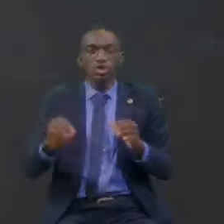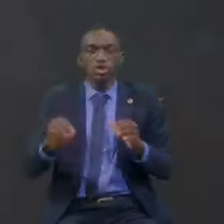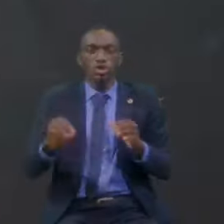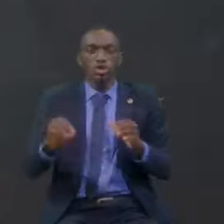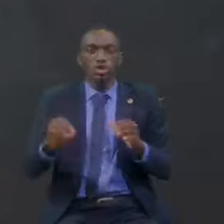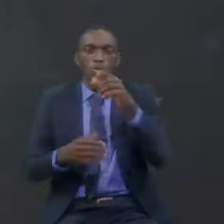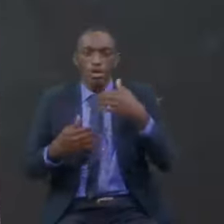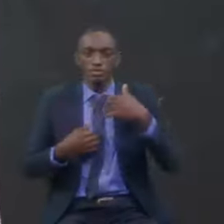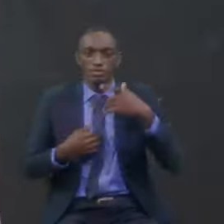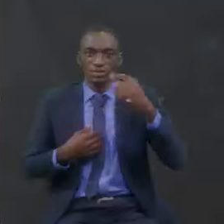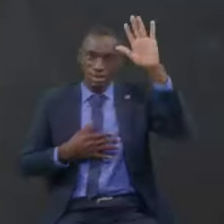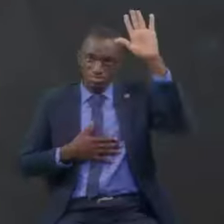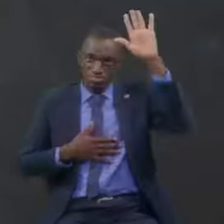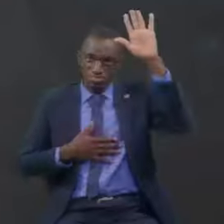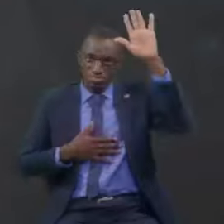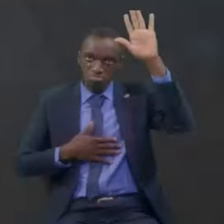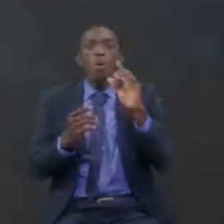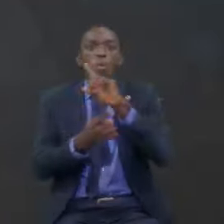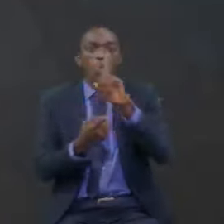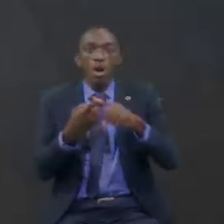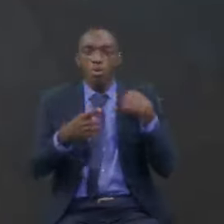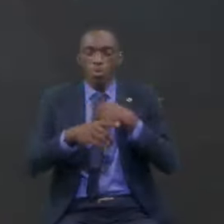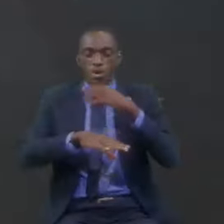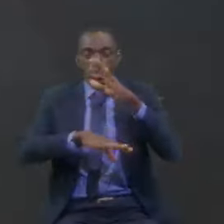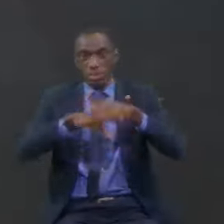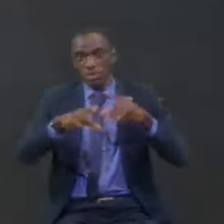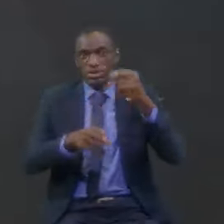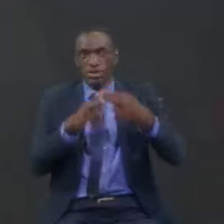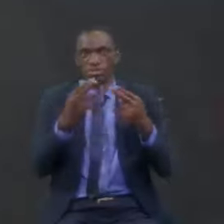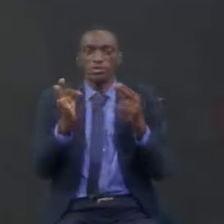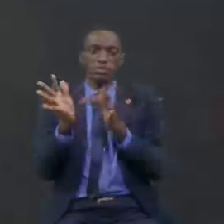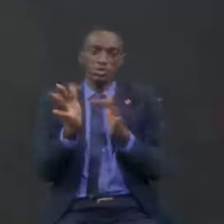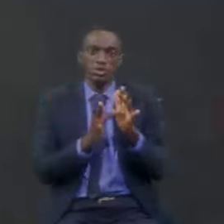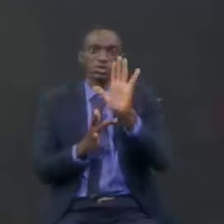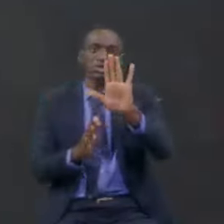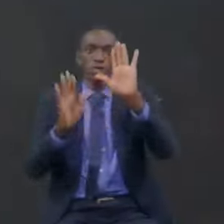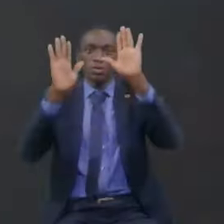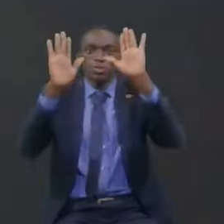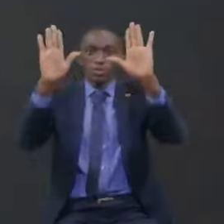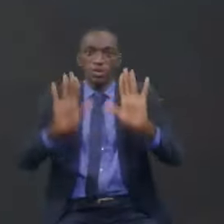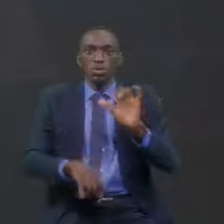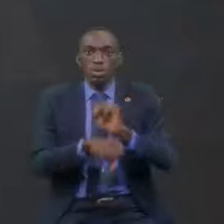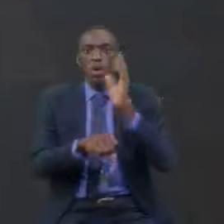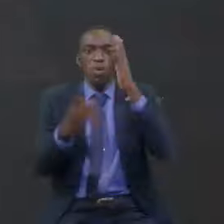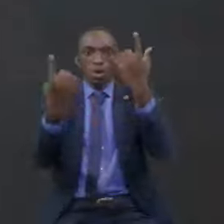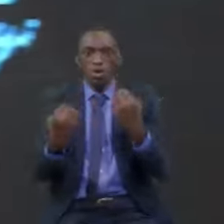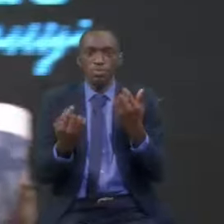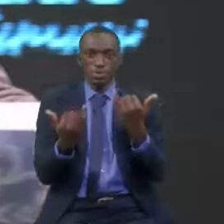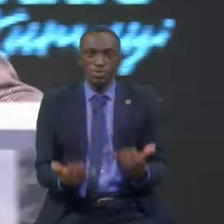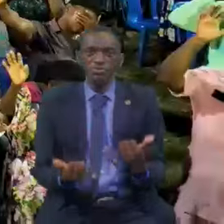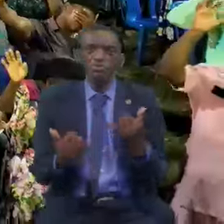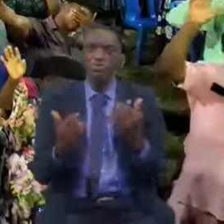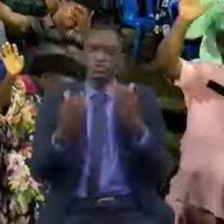name of Jesus, your miracle will come right there. Father, in